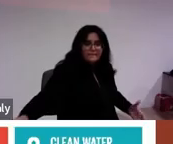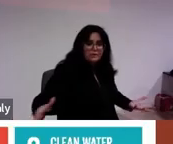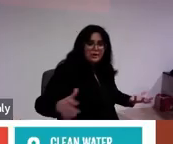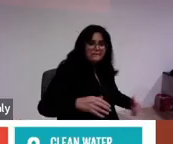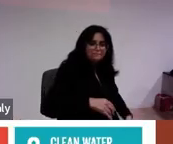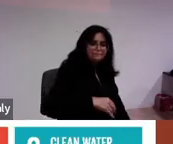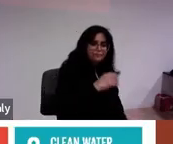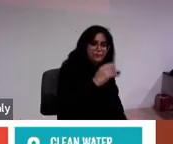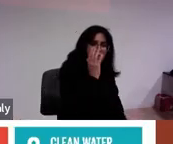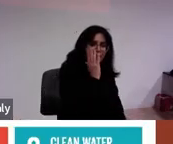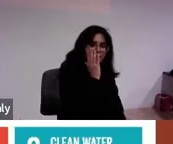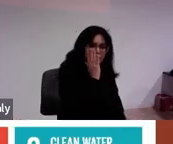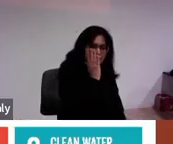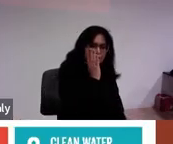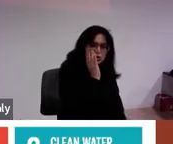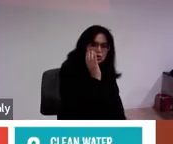Okay.